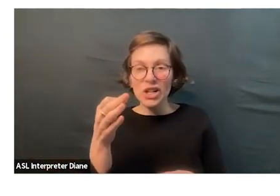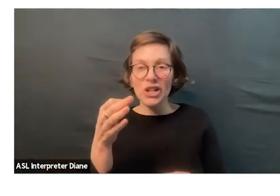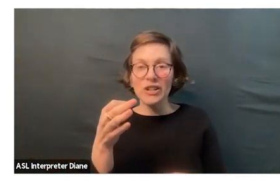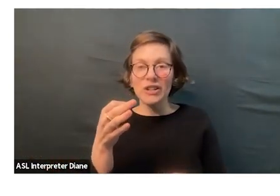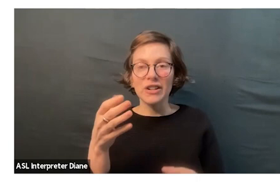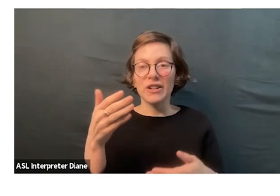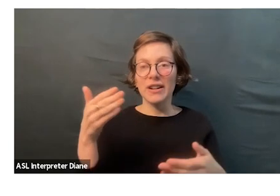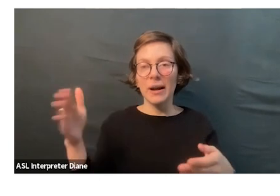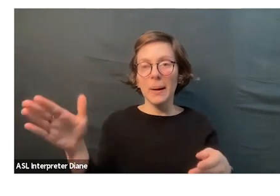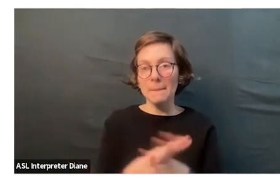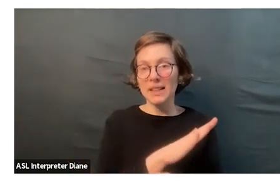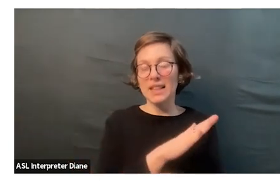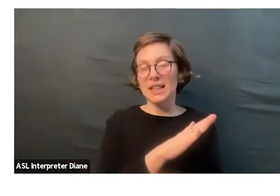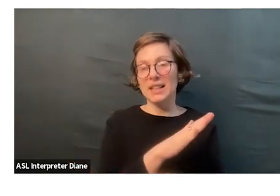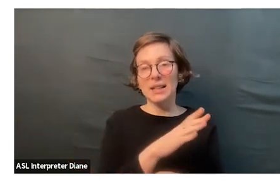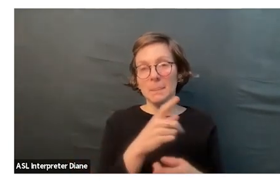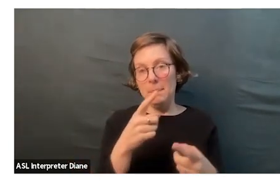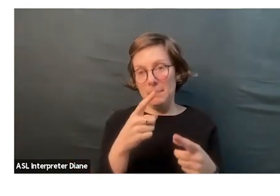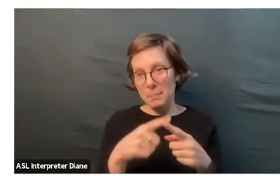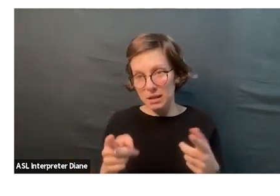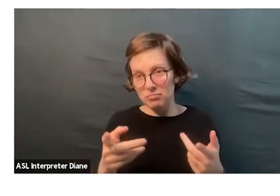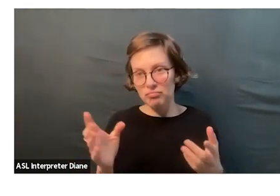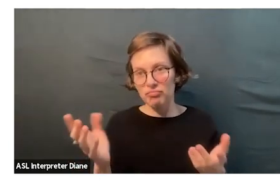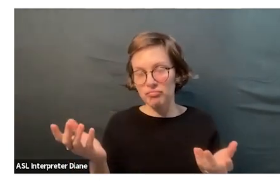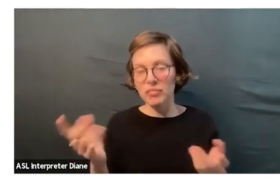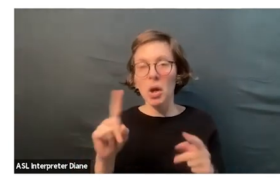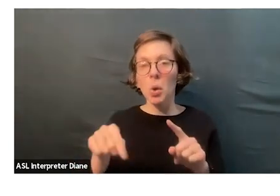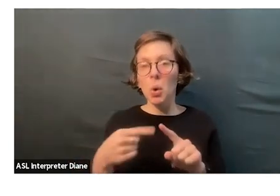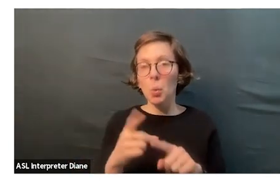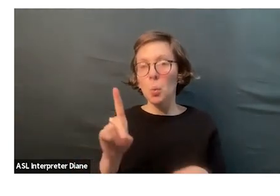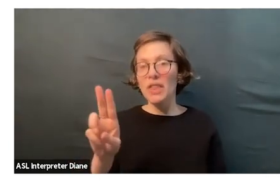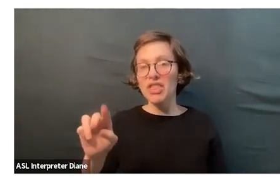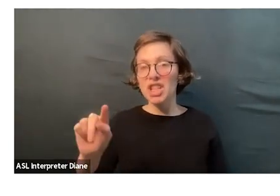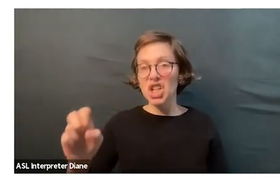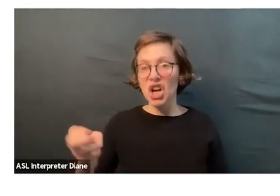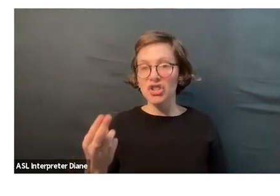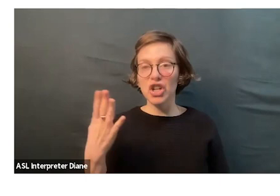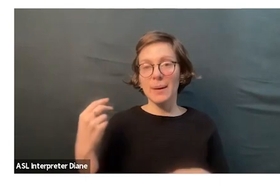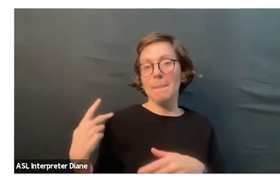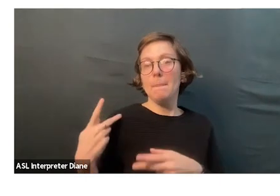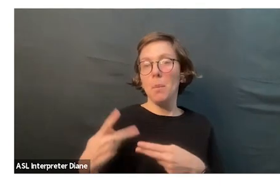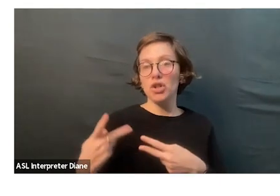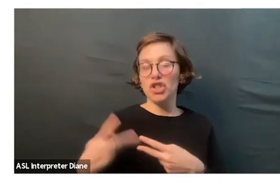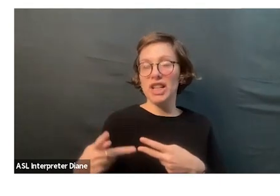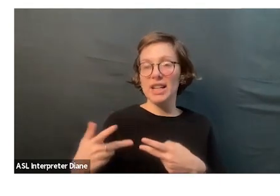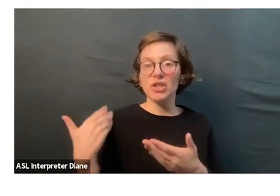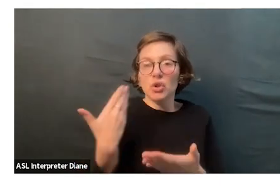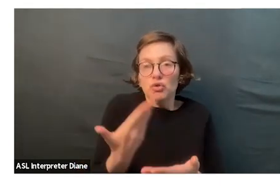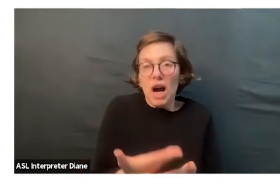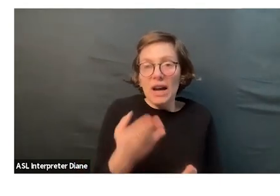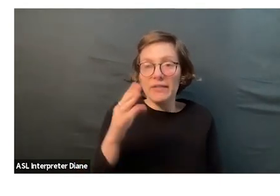made the invaders very curious. It didn't taste good, it couldn't be eaten, so they were confused by how